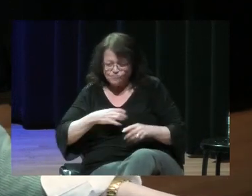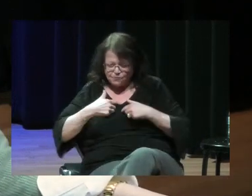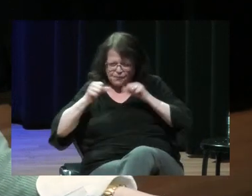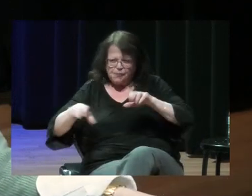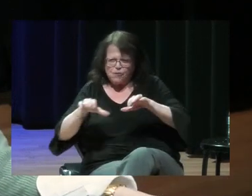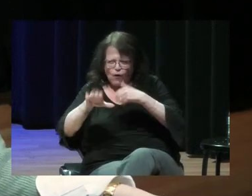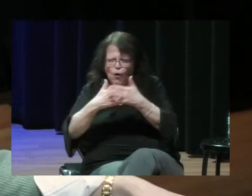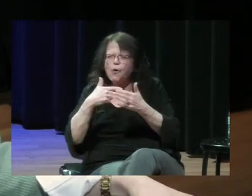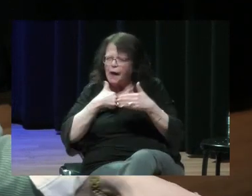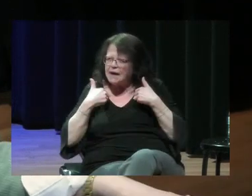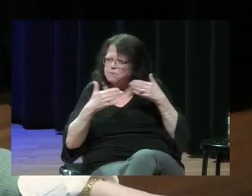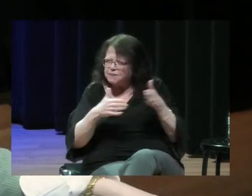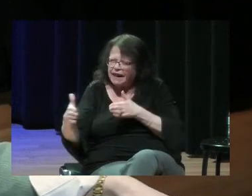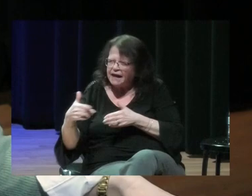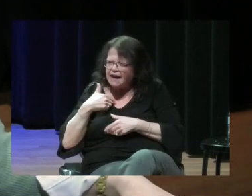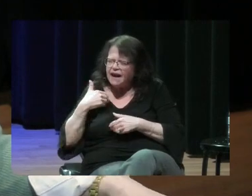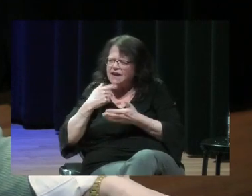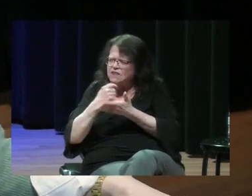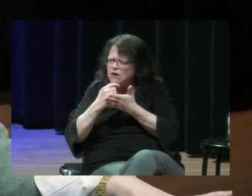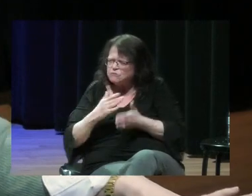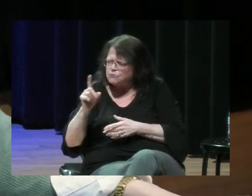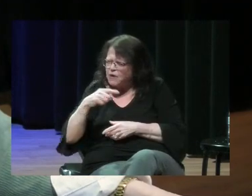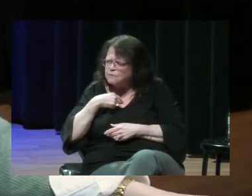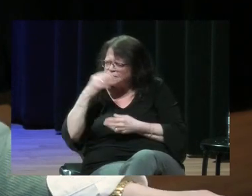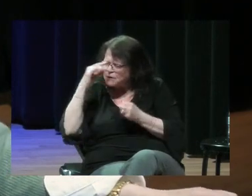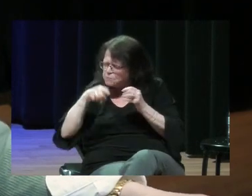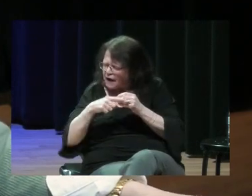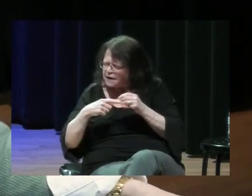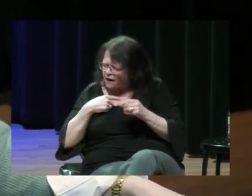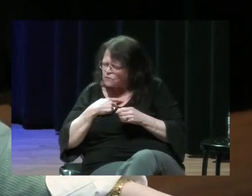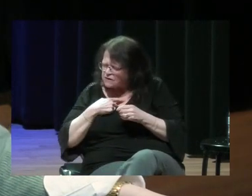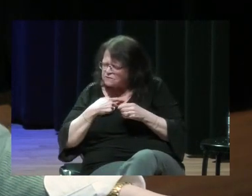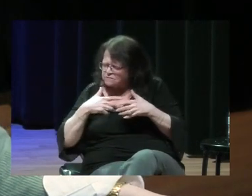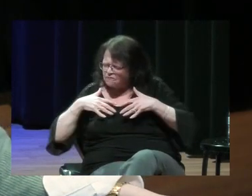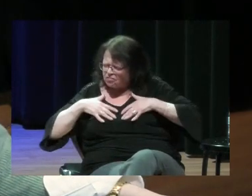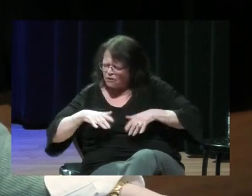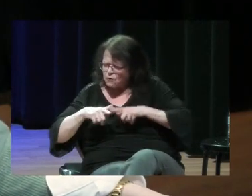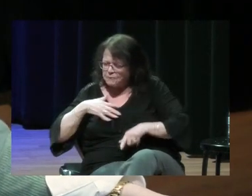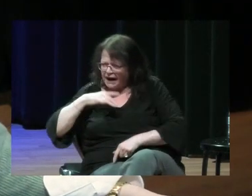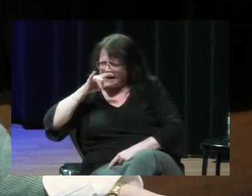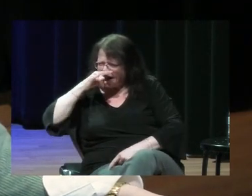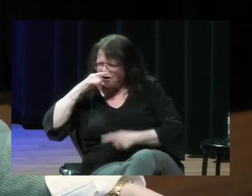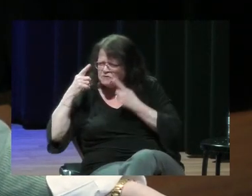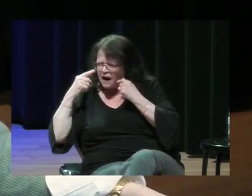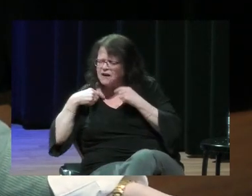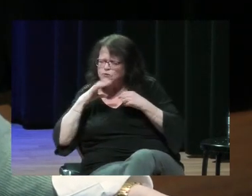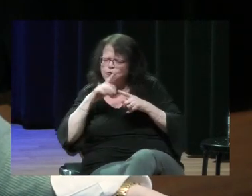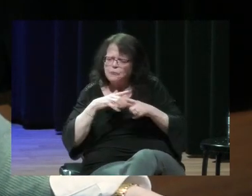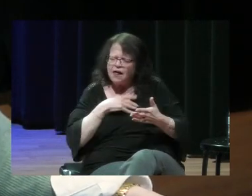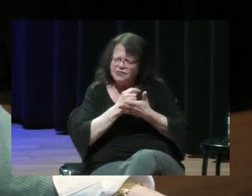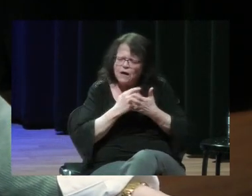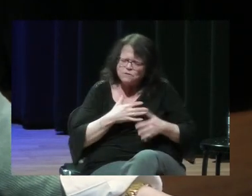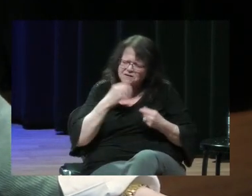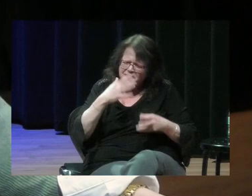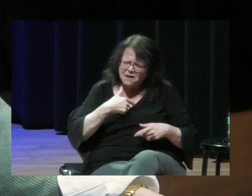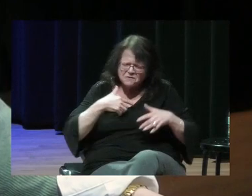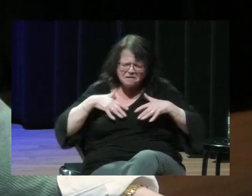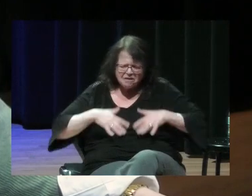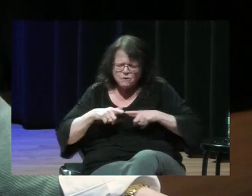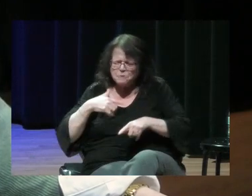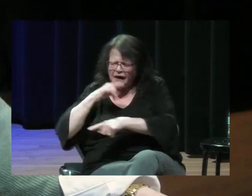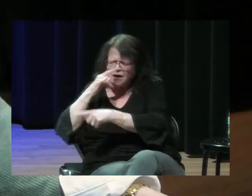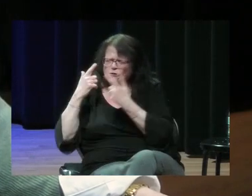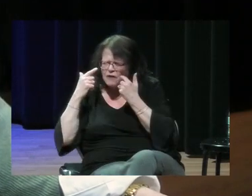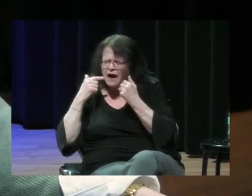plan. I had a therapist one time where I was talking about how distressed I get when my child cries. And she was like, well, do